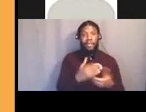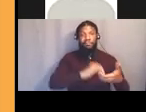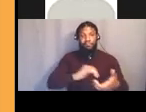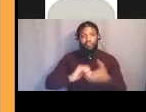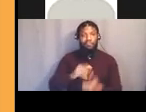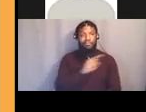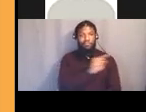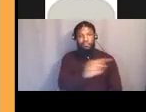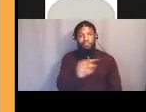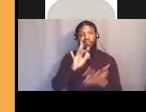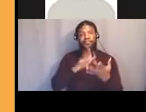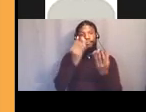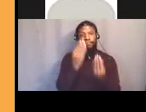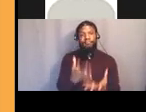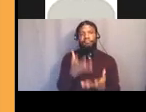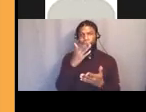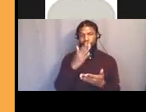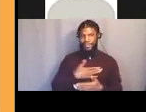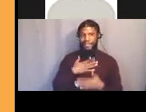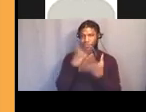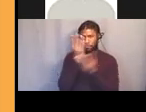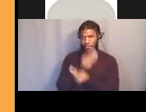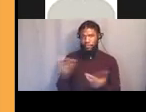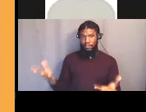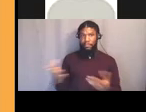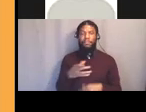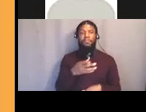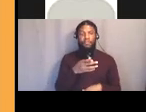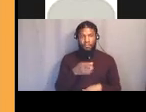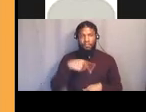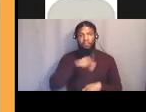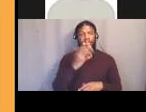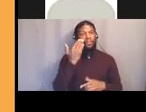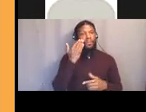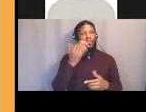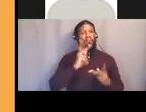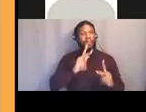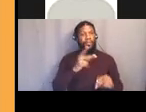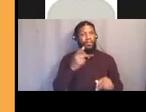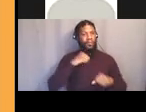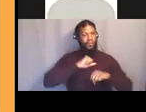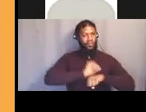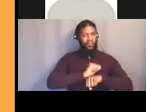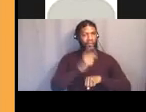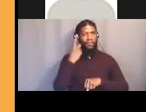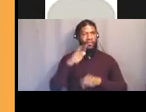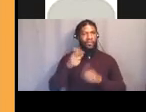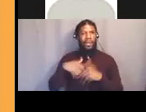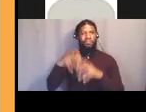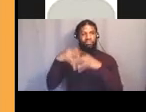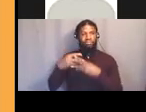or contact information for folks that you know are working on resisting the family regulation system.